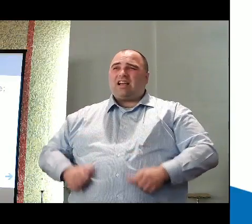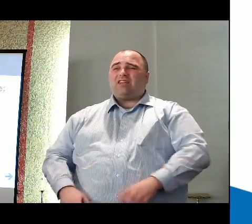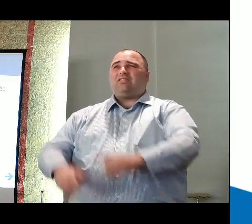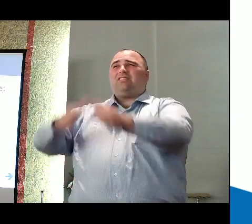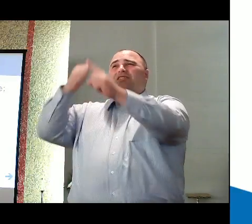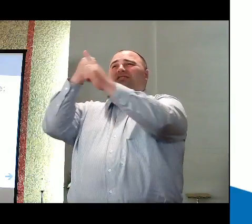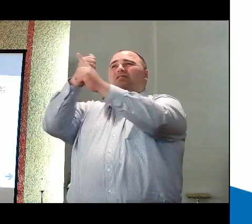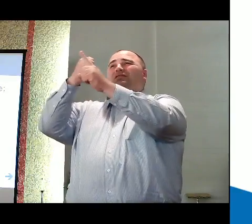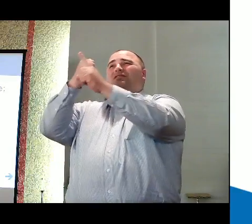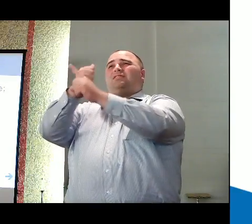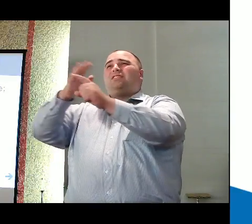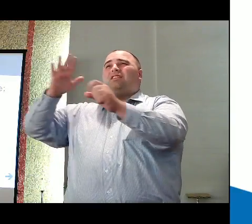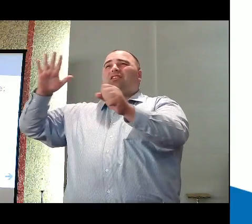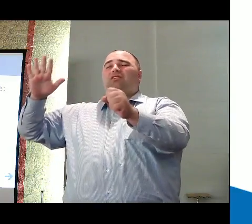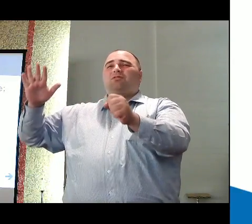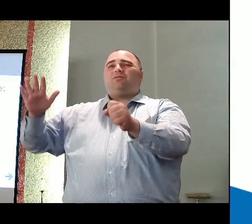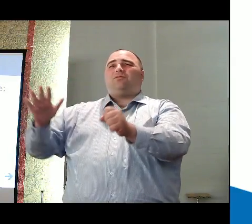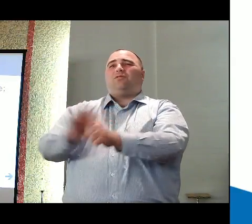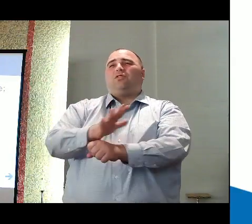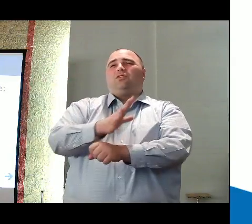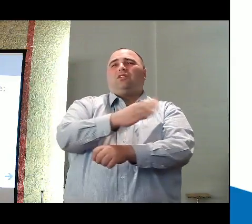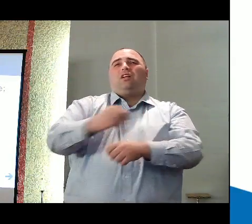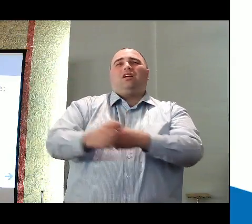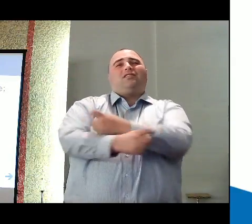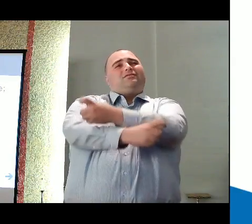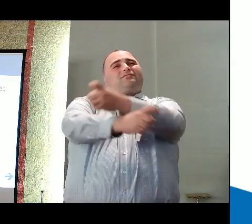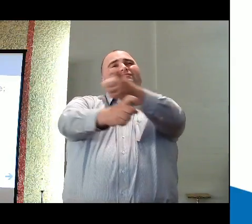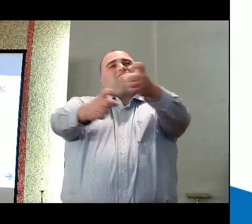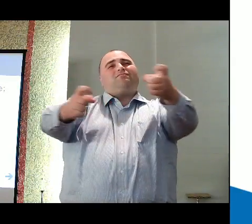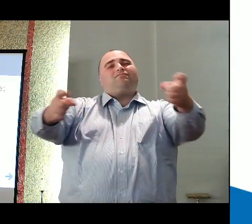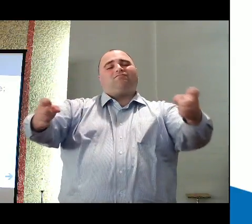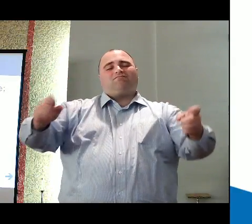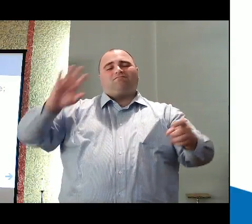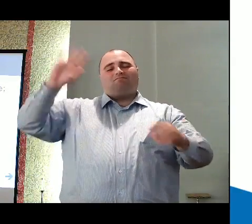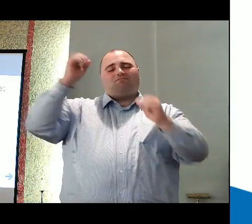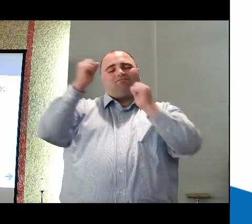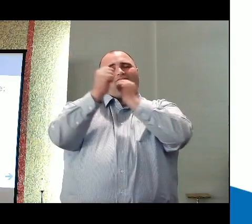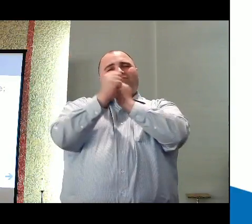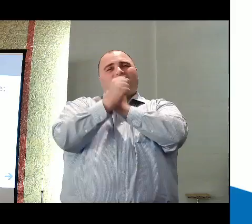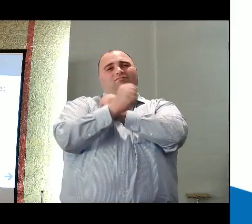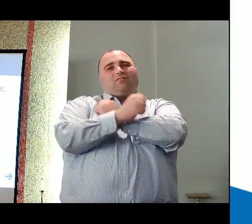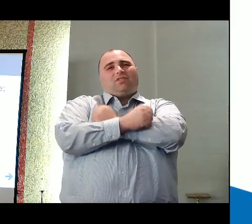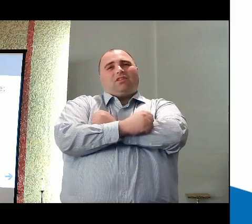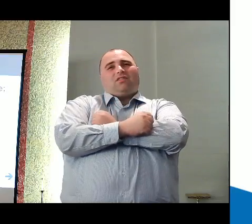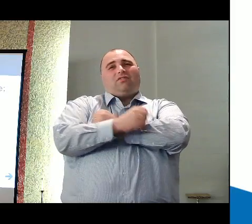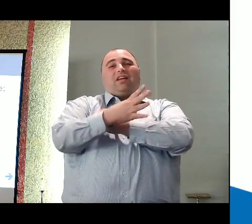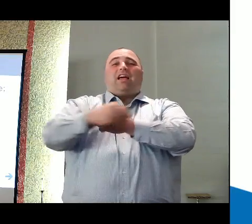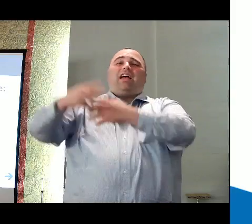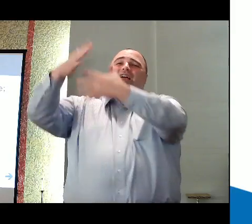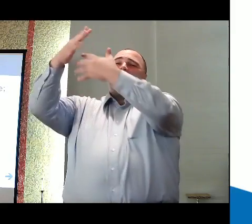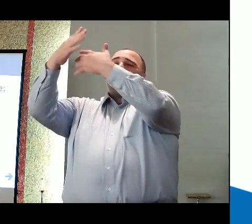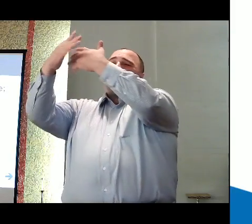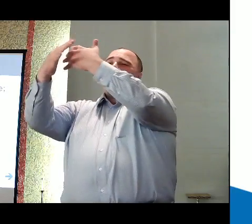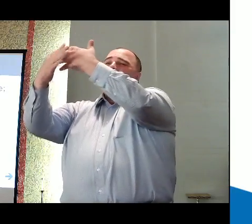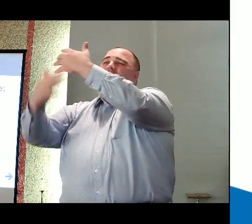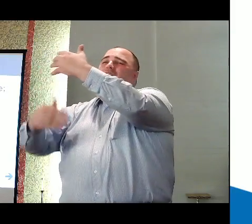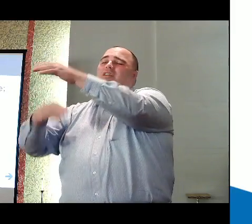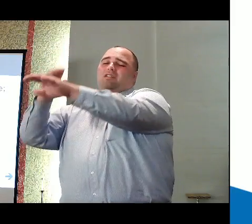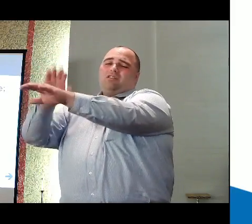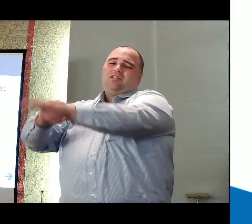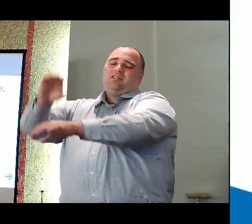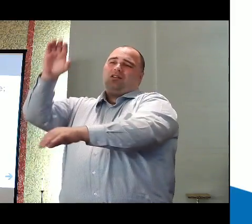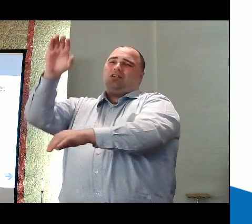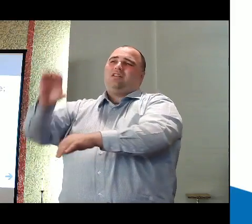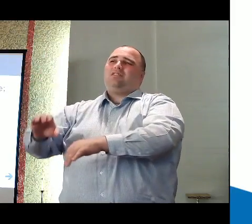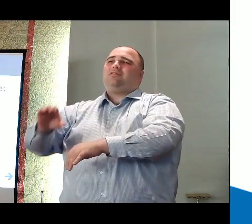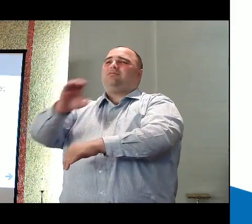emptied Yourself of all but love, and bled